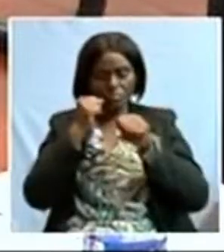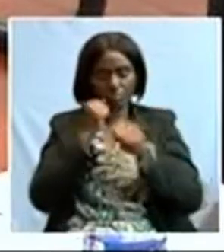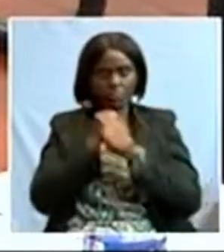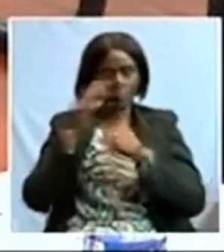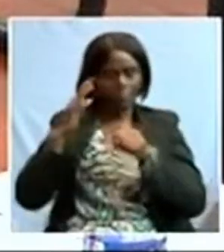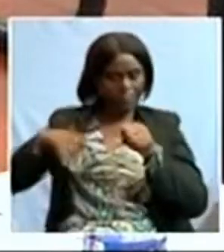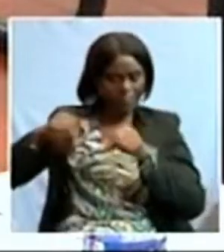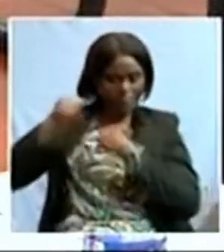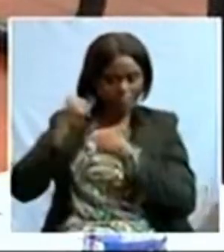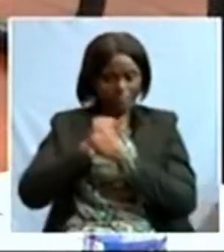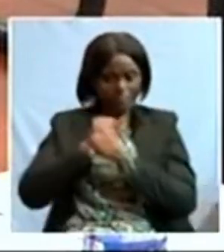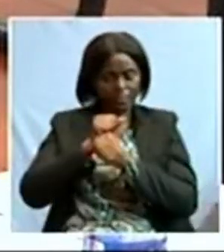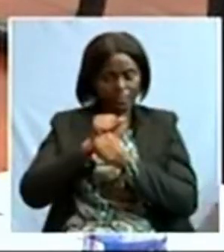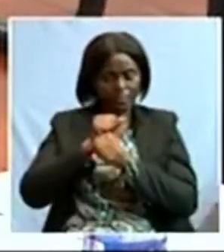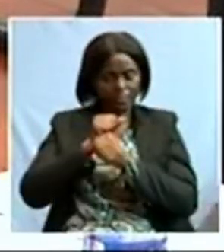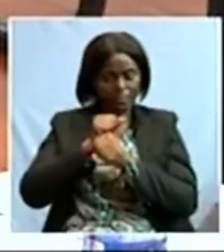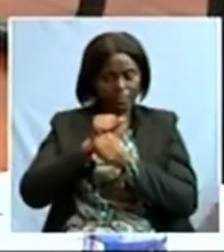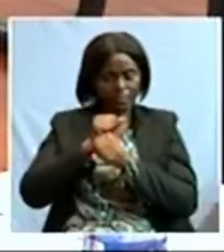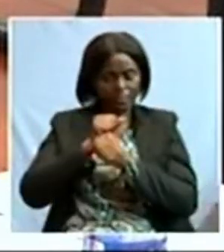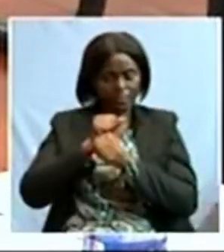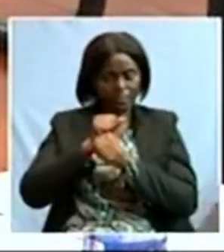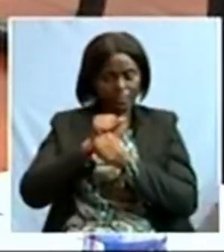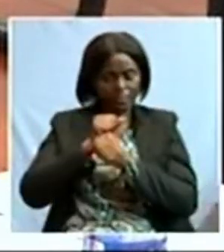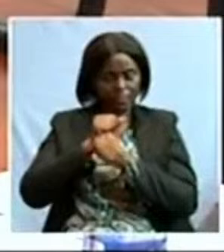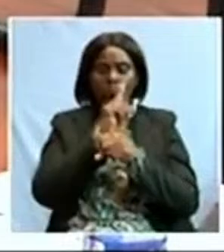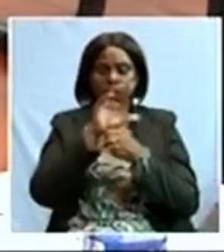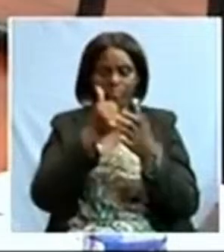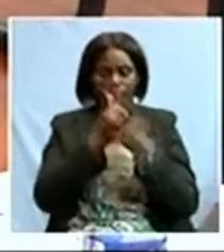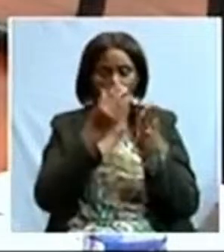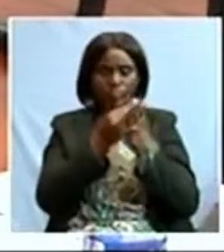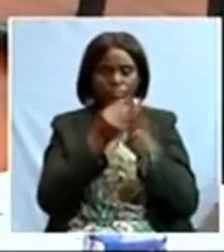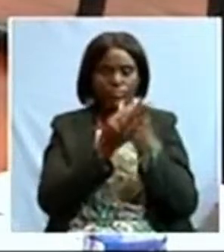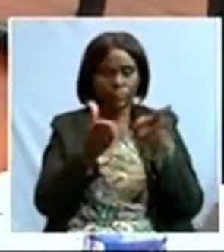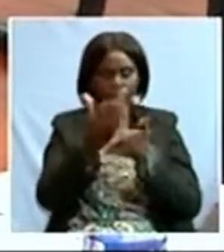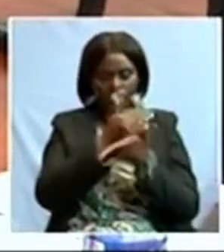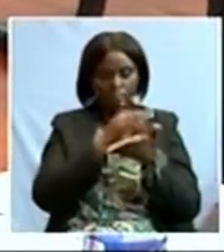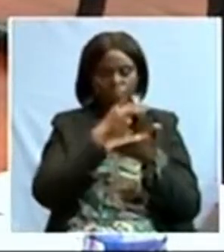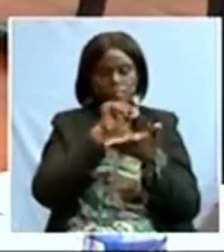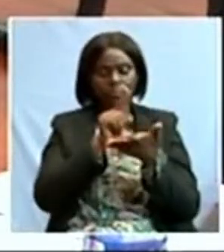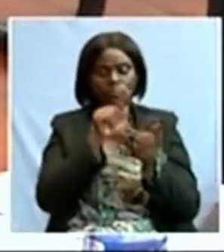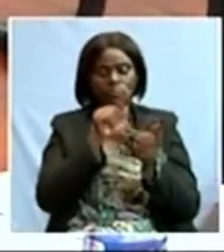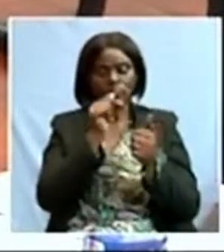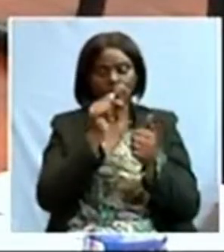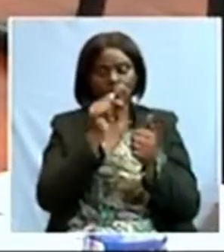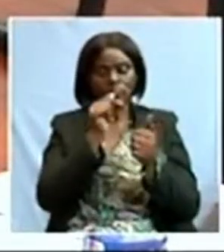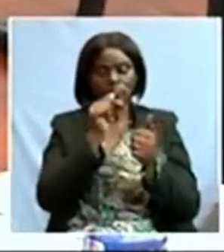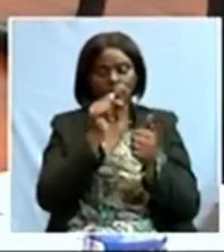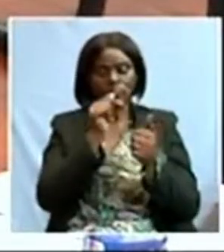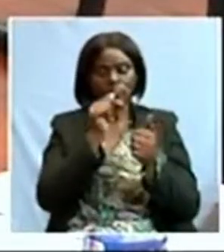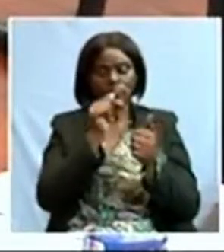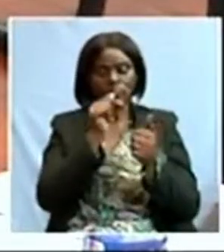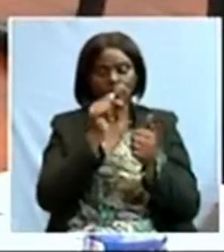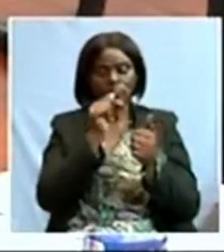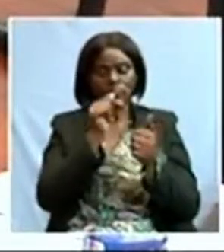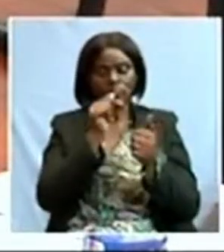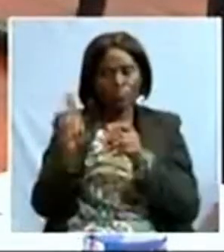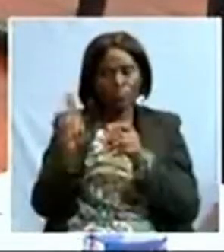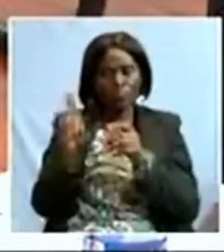last year 2024, we ensured that all the wards we collected the waste that was in their wards